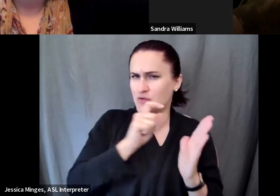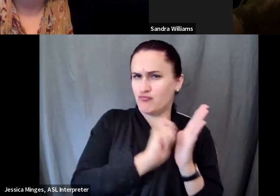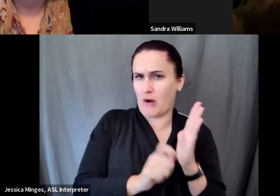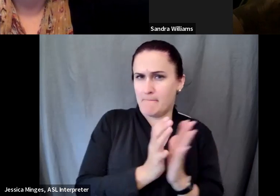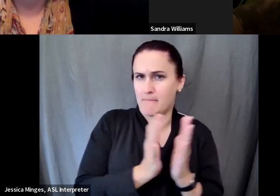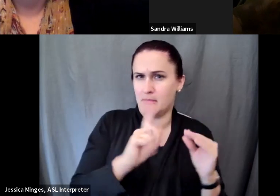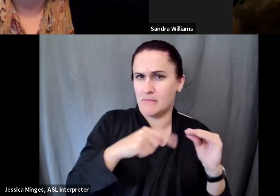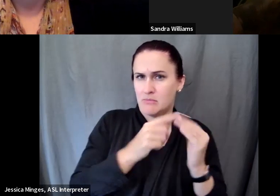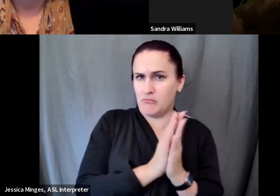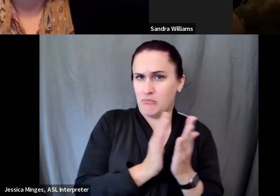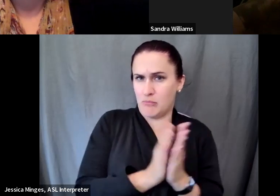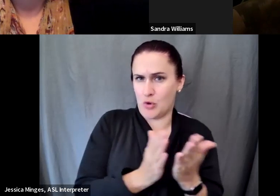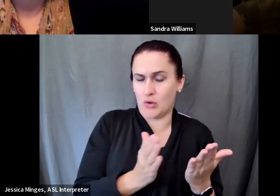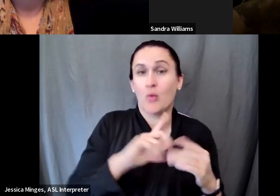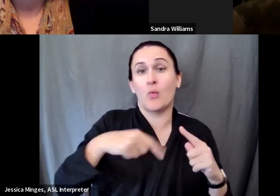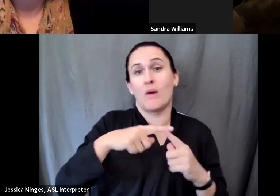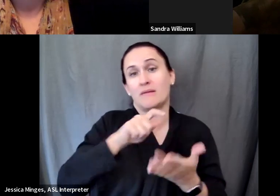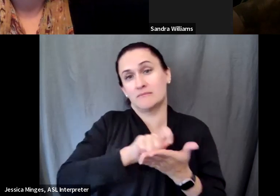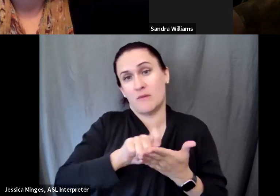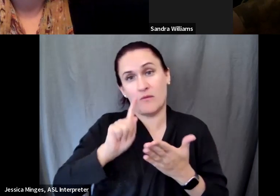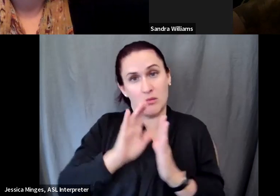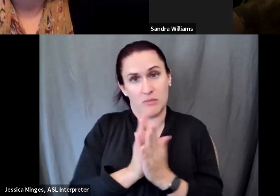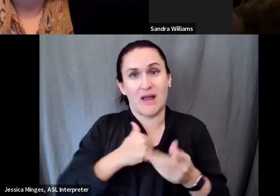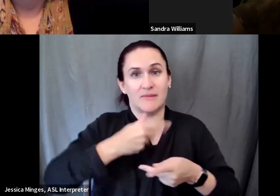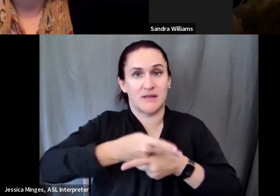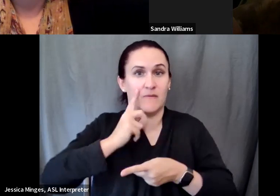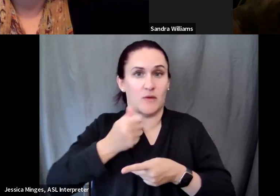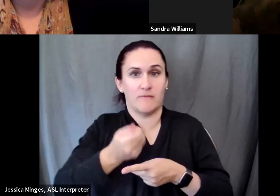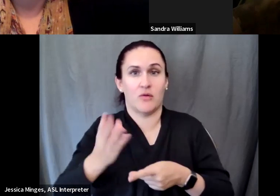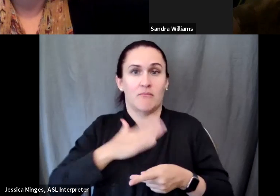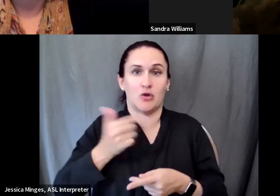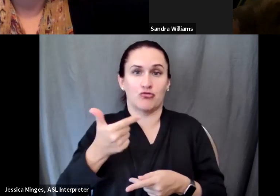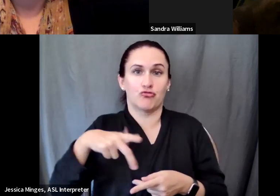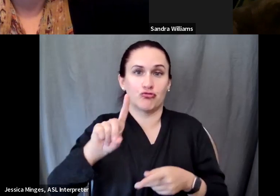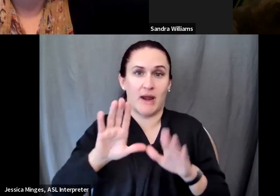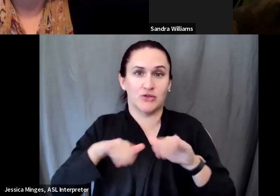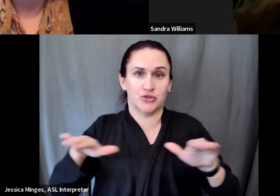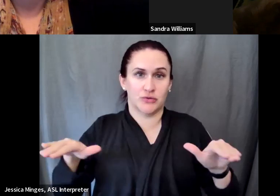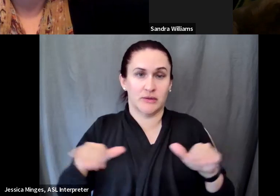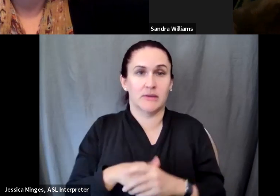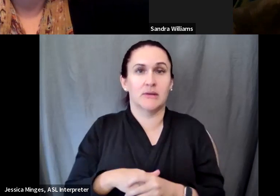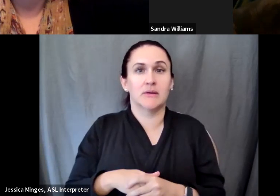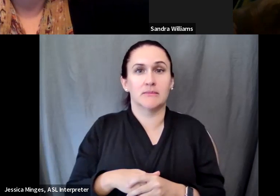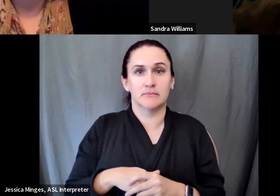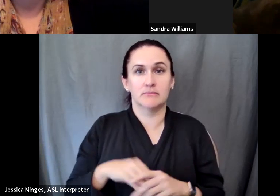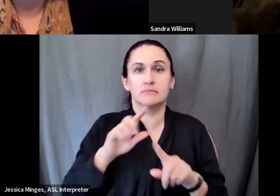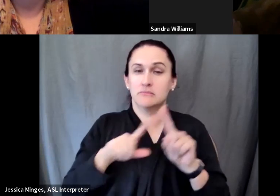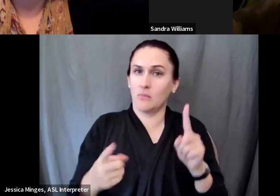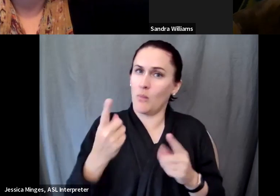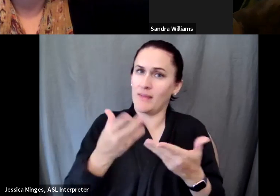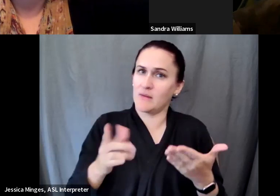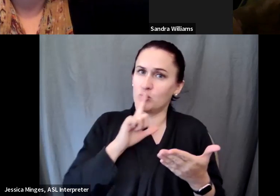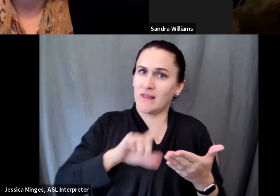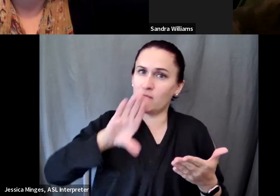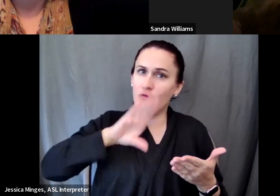When I was doing the book, I was caring for a couple of my grandchildren. But the thing that was so